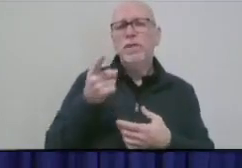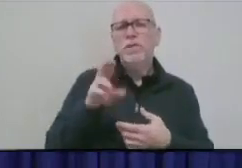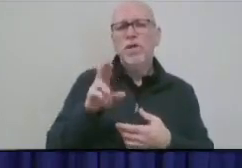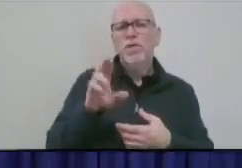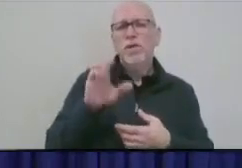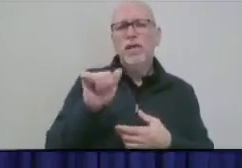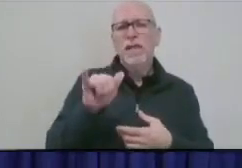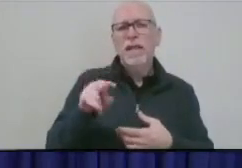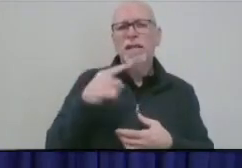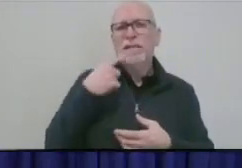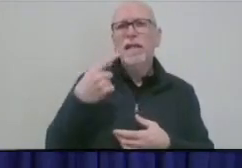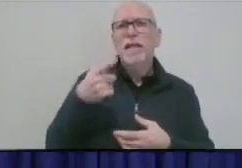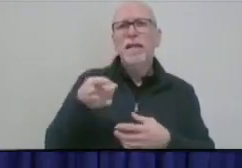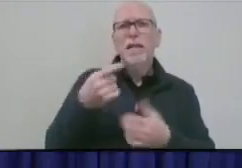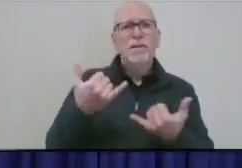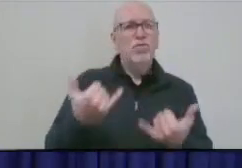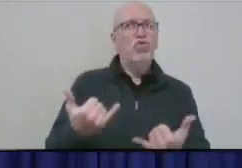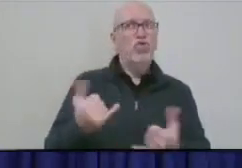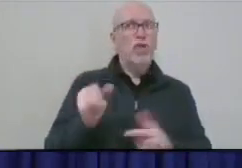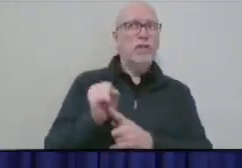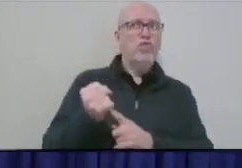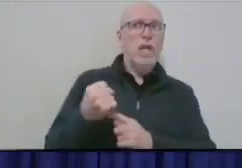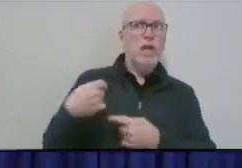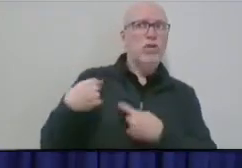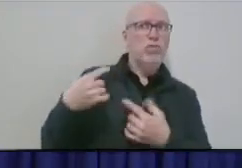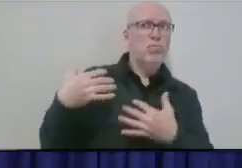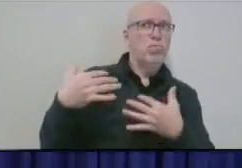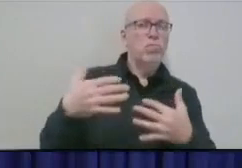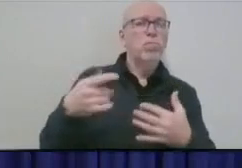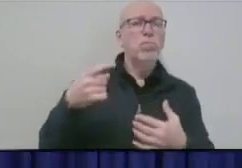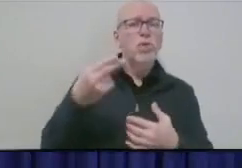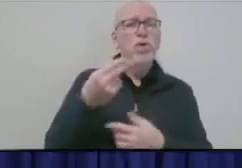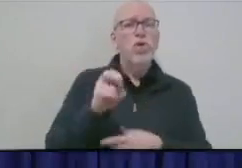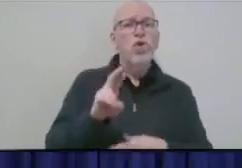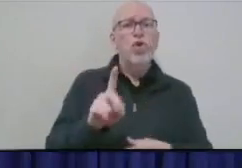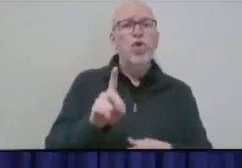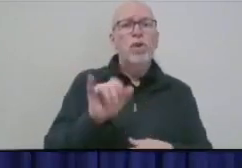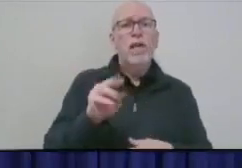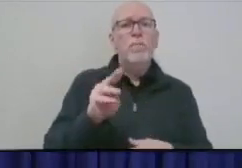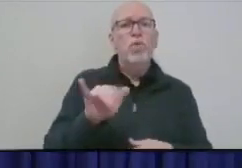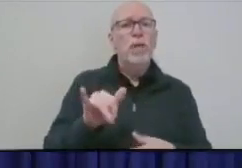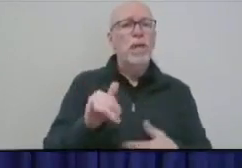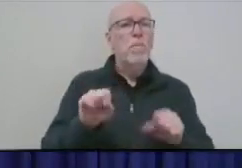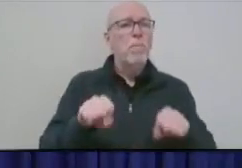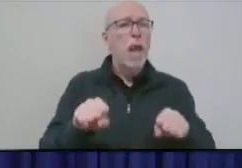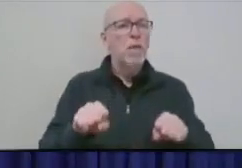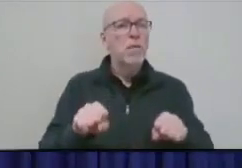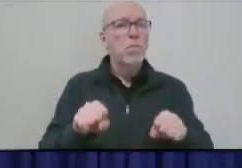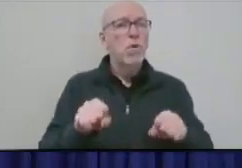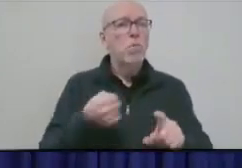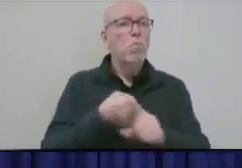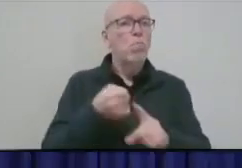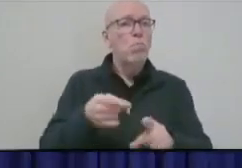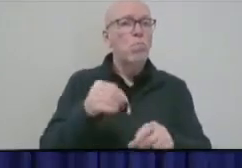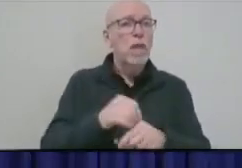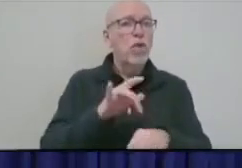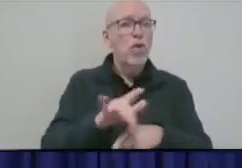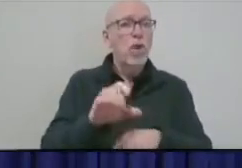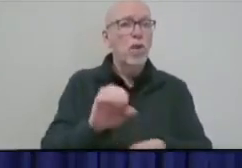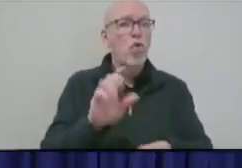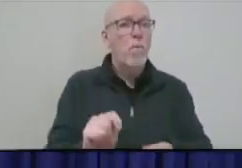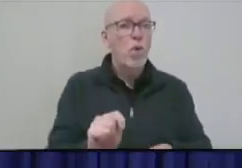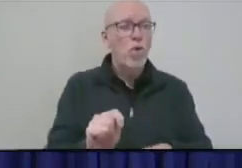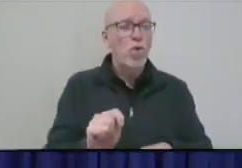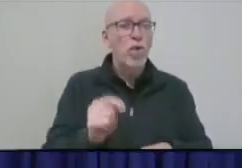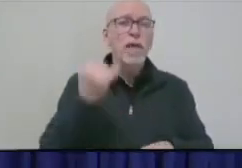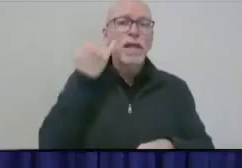Cain estimated under current conditions, herd immunity might be possible in early October